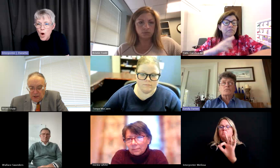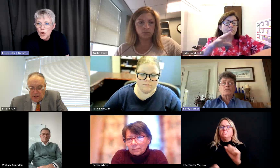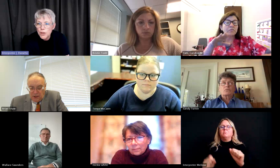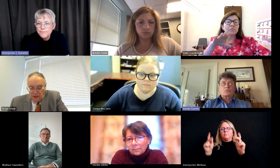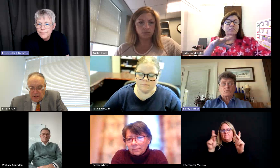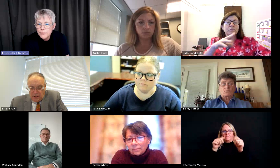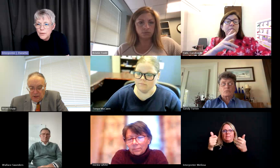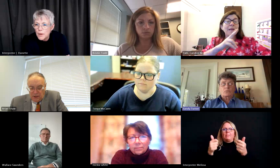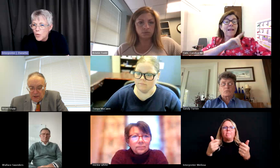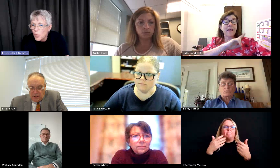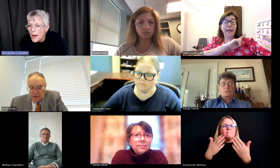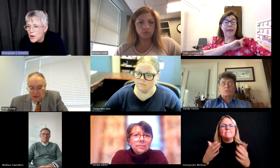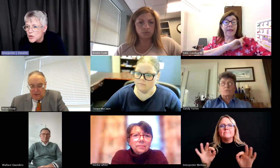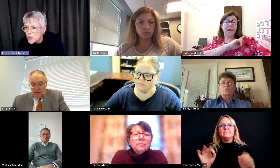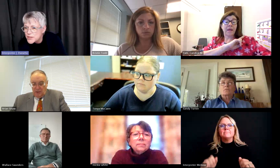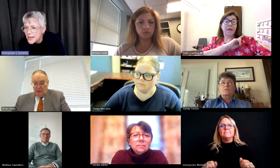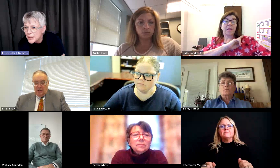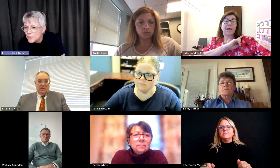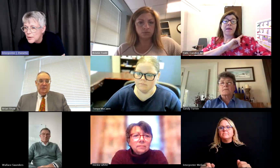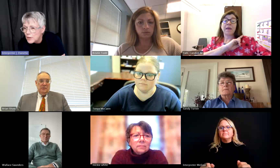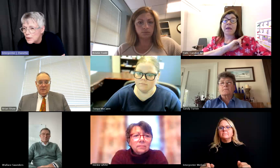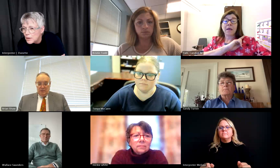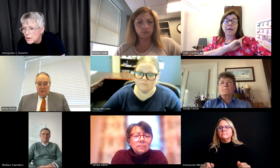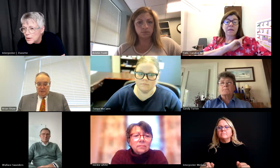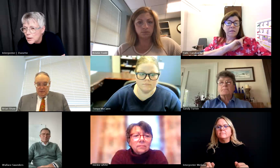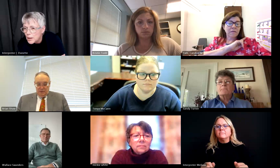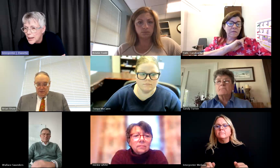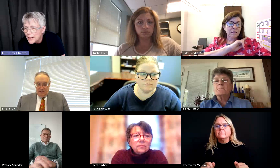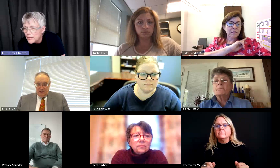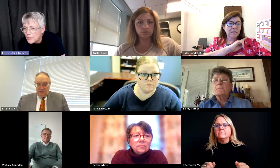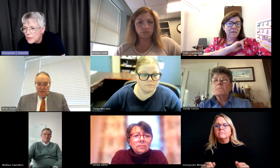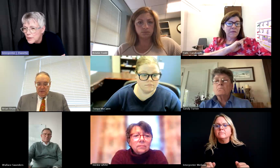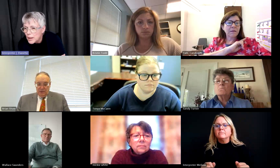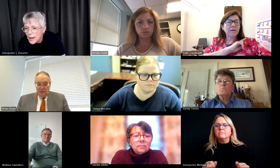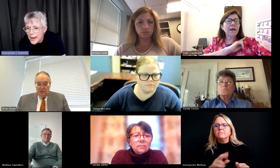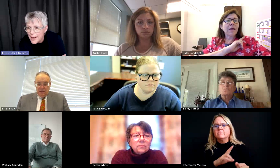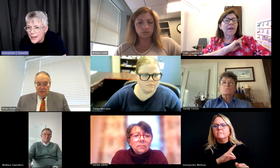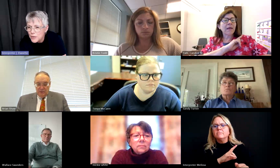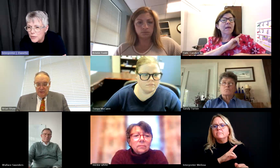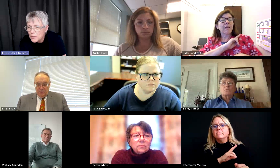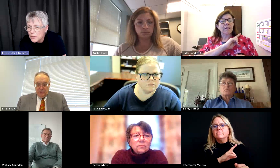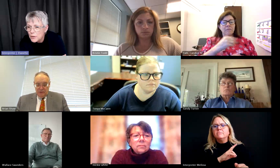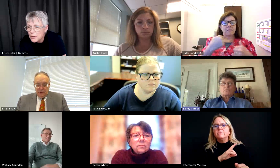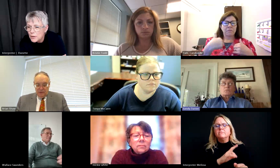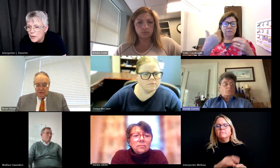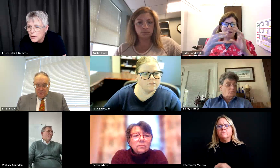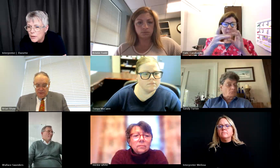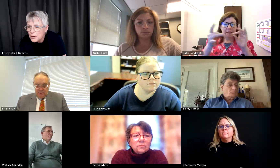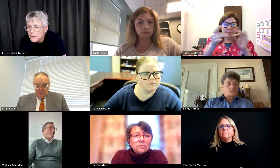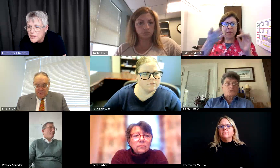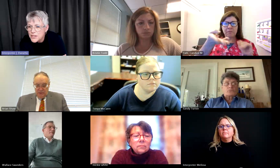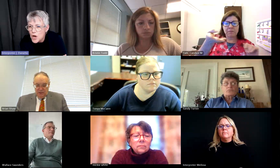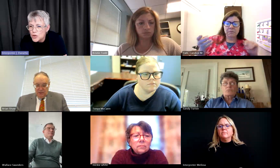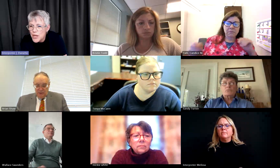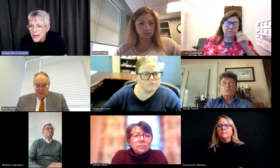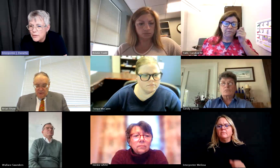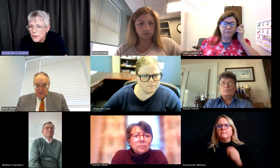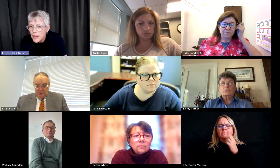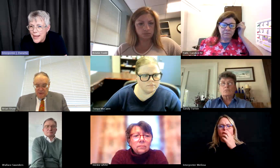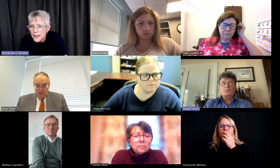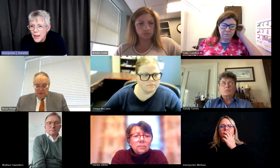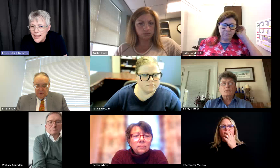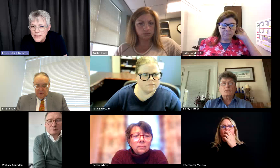Yes, all good. Hang on just 1 second. And Hannah, this is Dr.